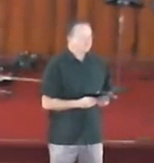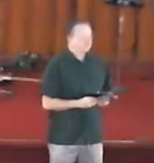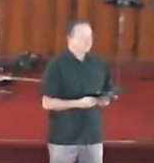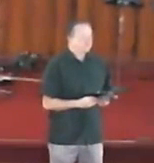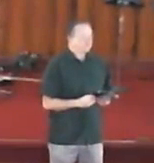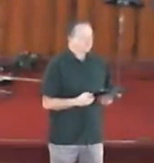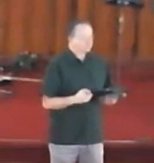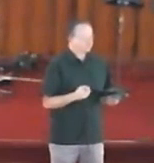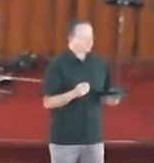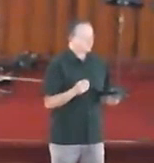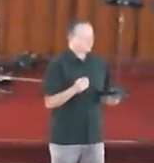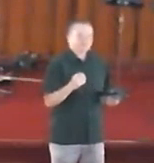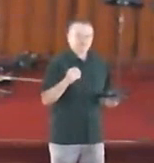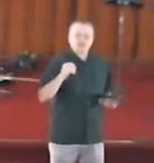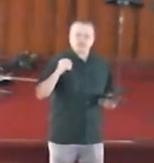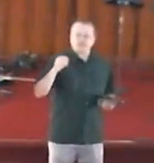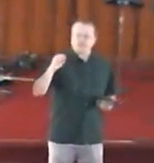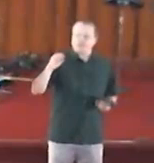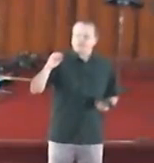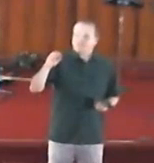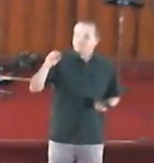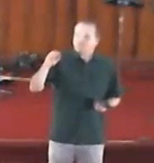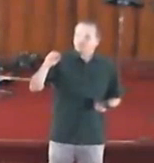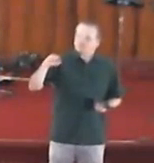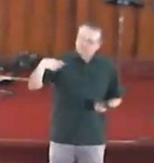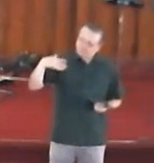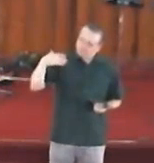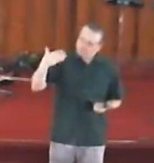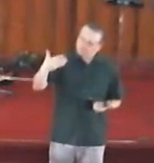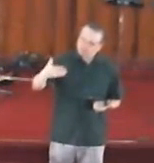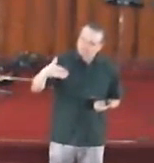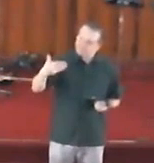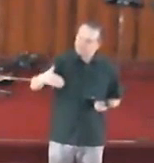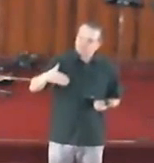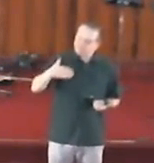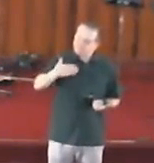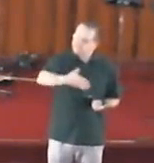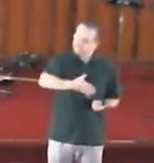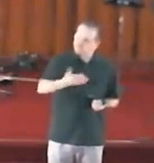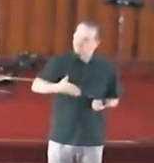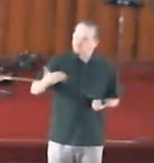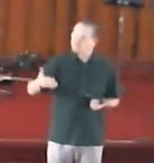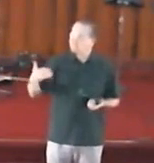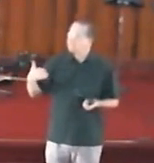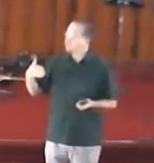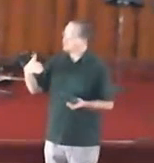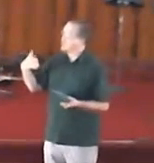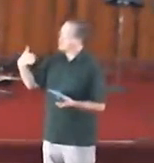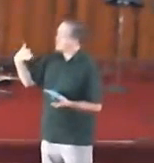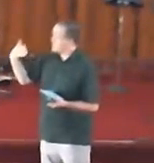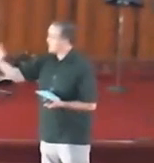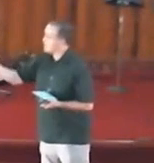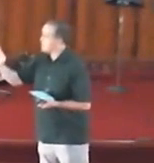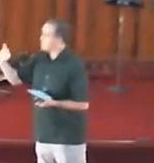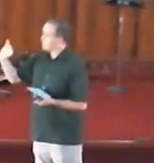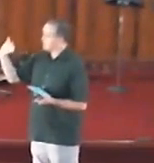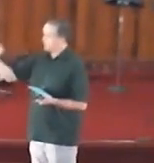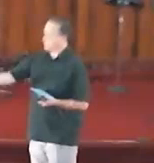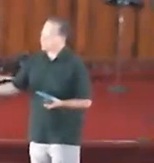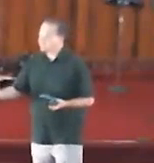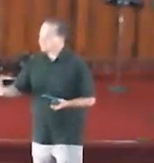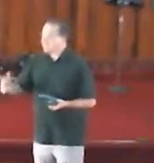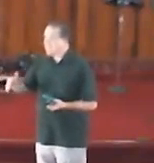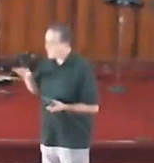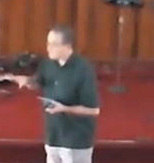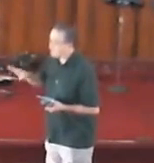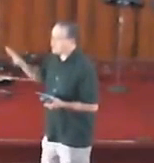before, he put his hands on Paul. Cuando Jesús, repetidas veces que vemos en los evangelios que oraba por